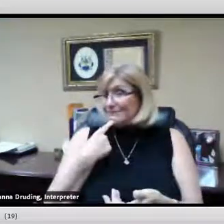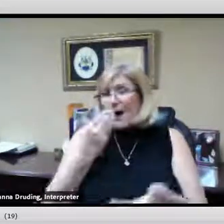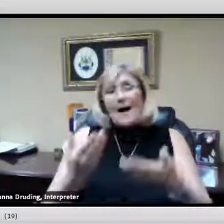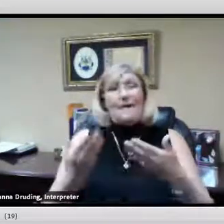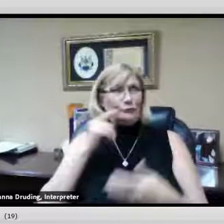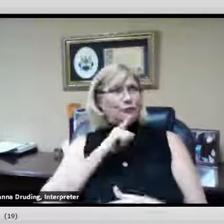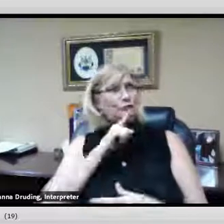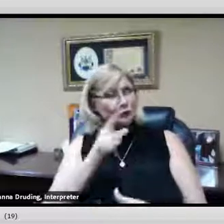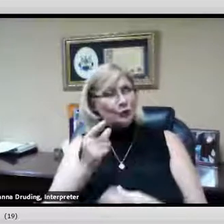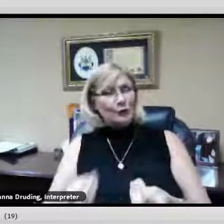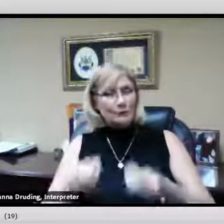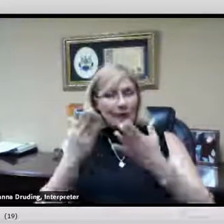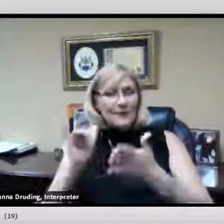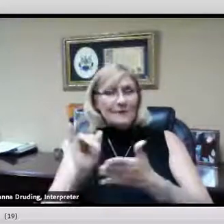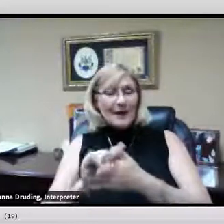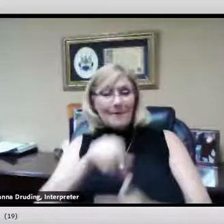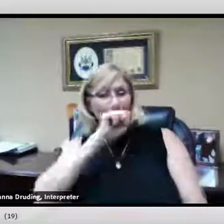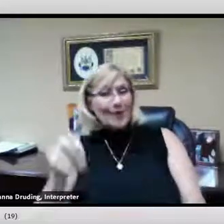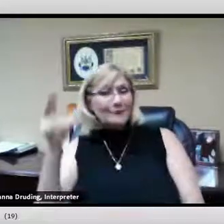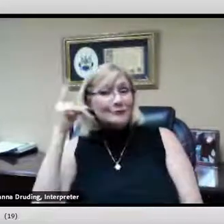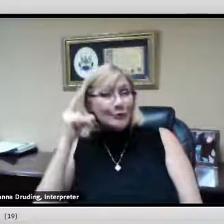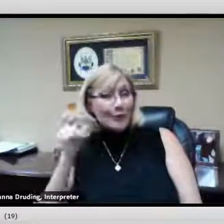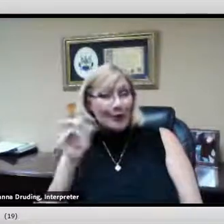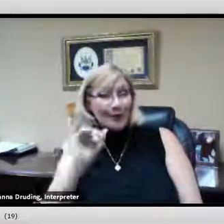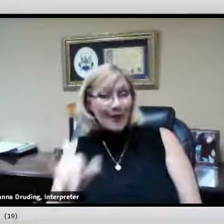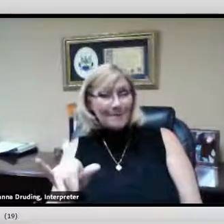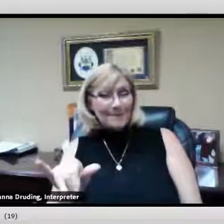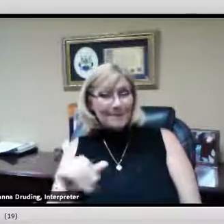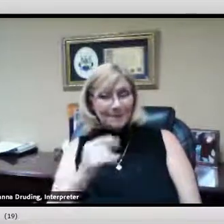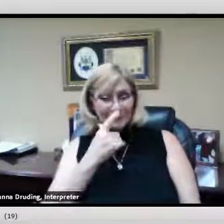of them. I'd love to hear them.